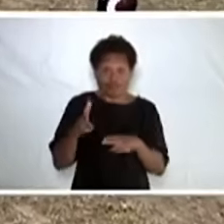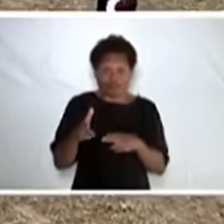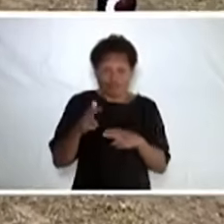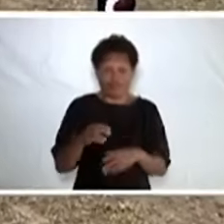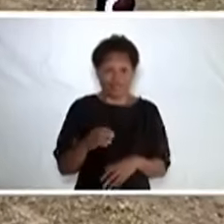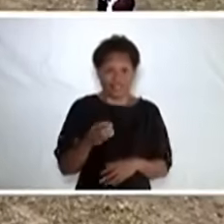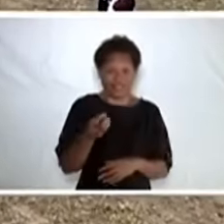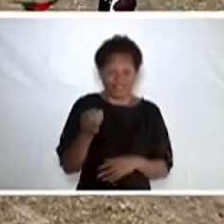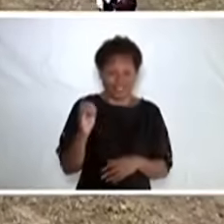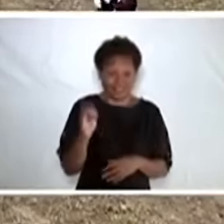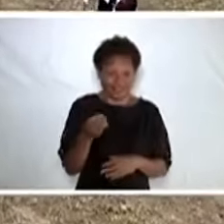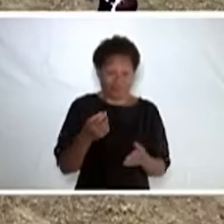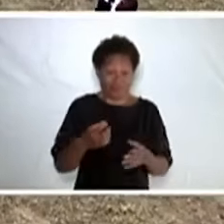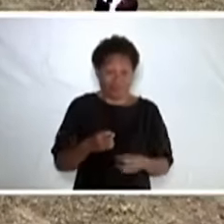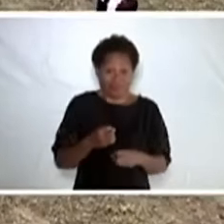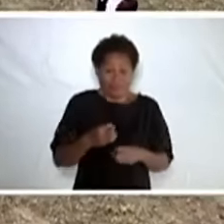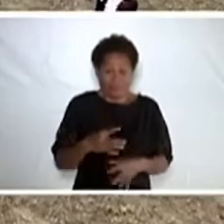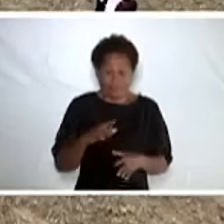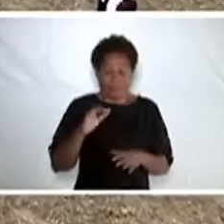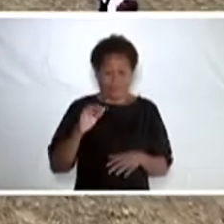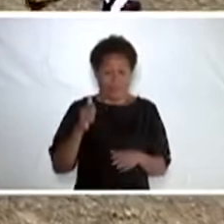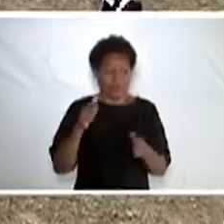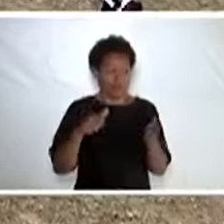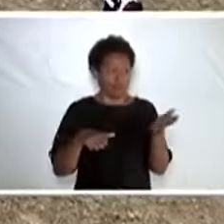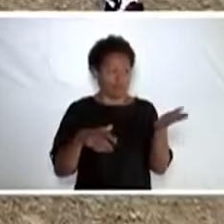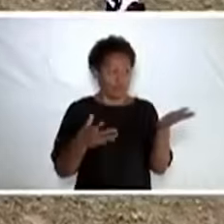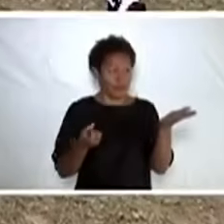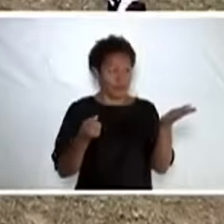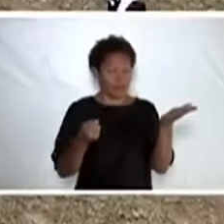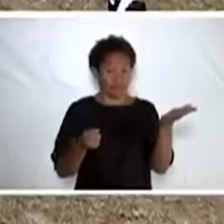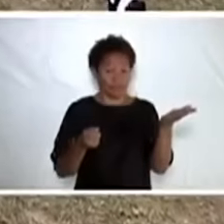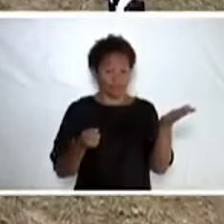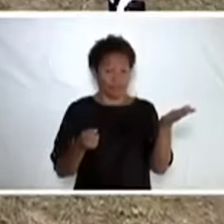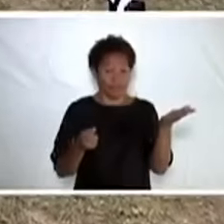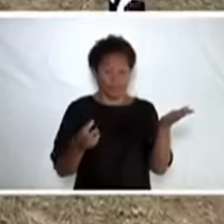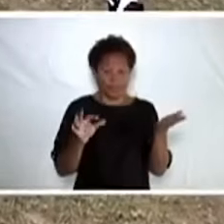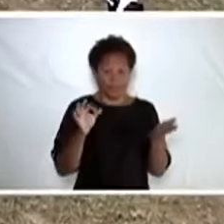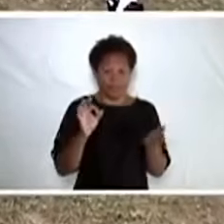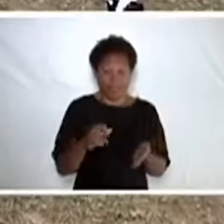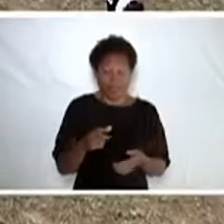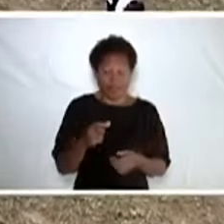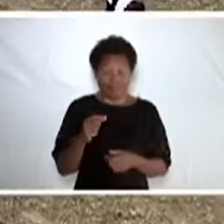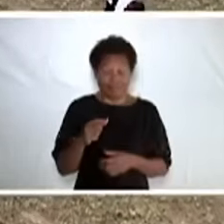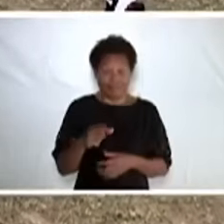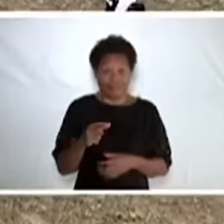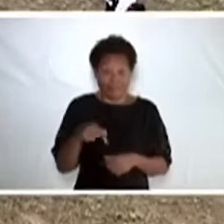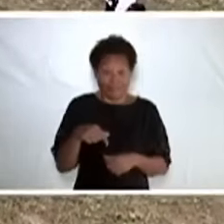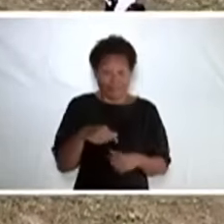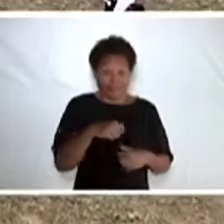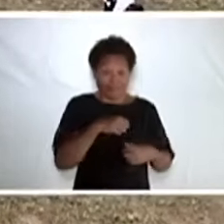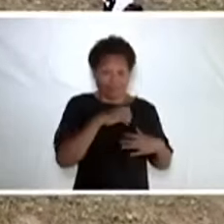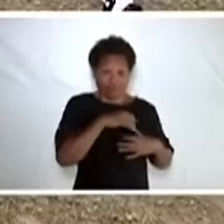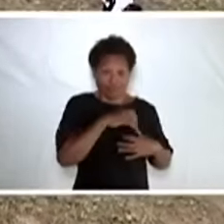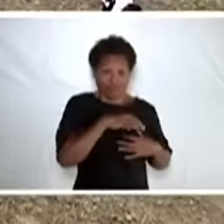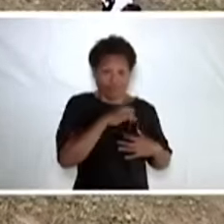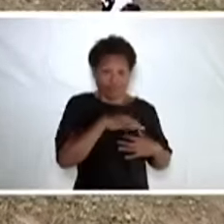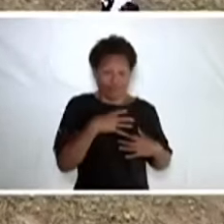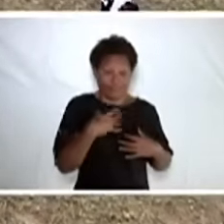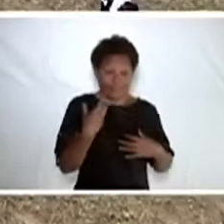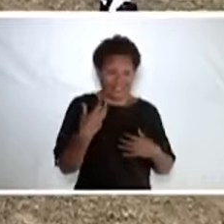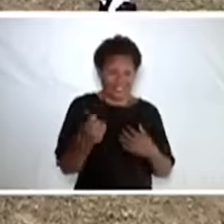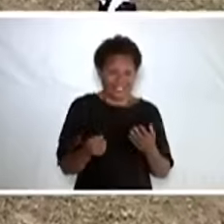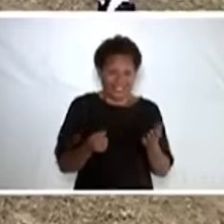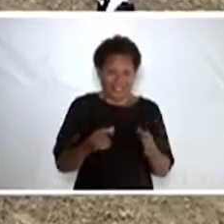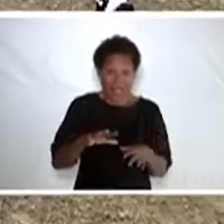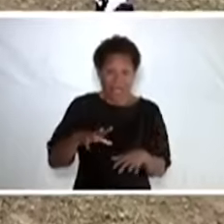de joie happening right behind them, to not blink at all. My heart is still beating with palpitations